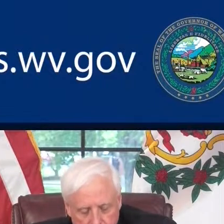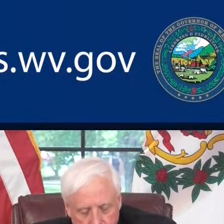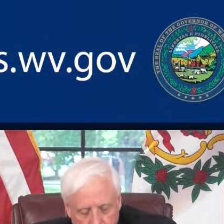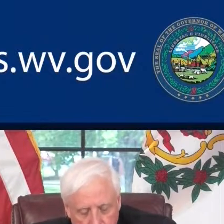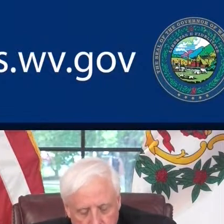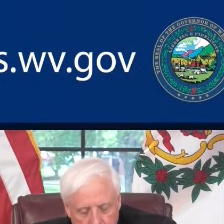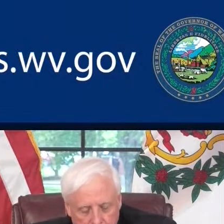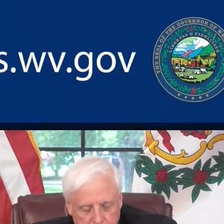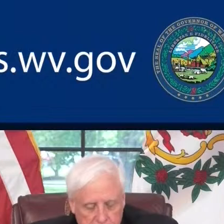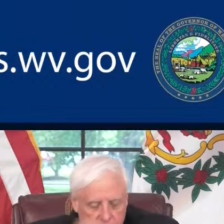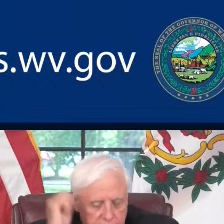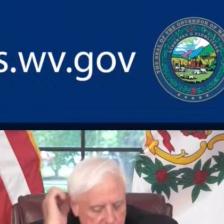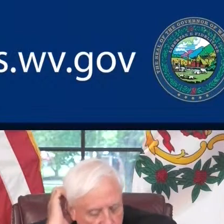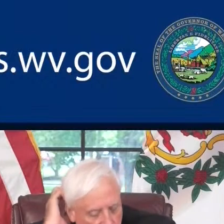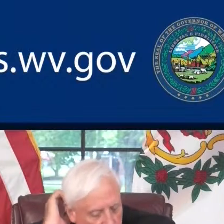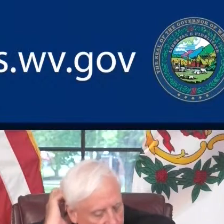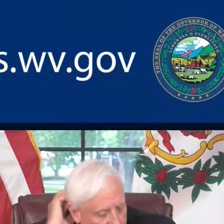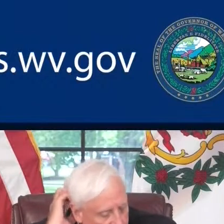1,179,328. That is